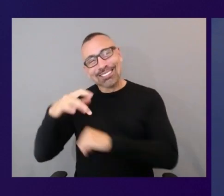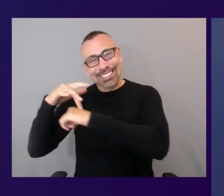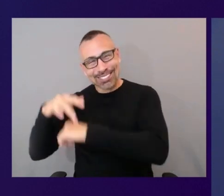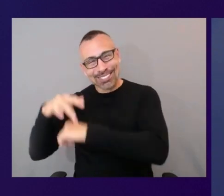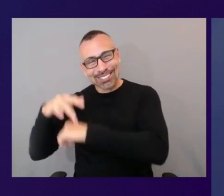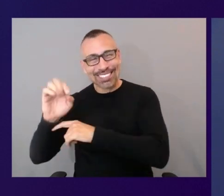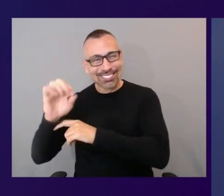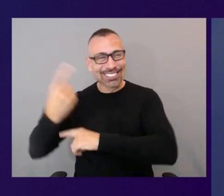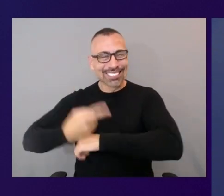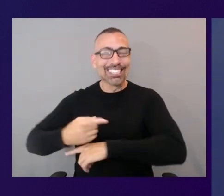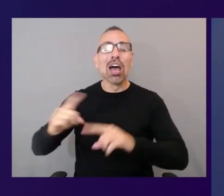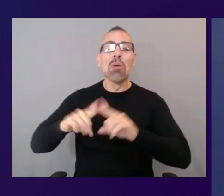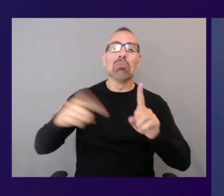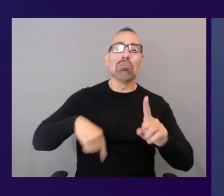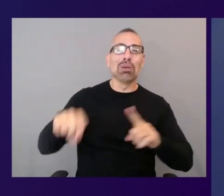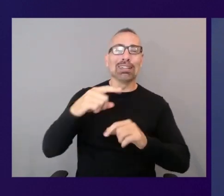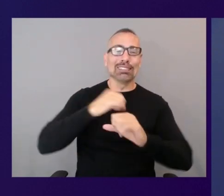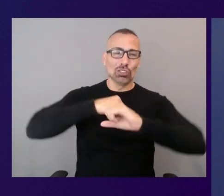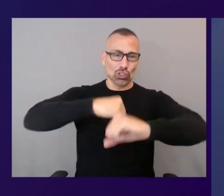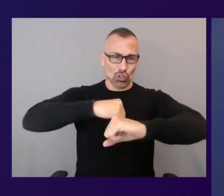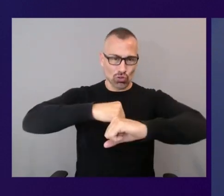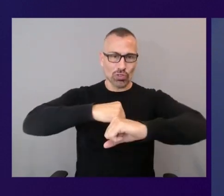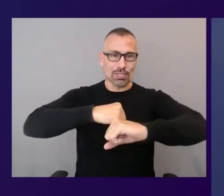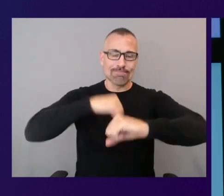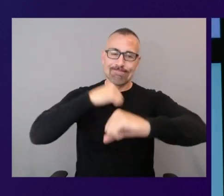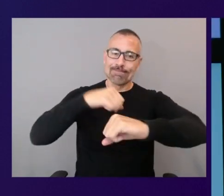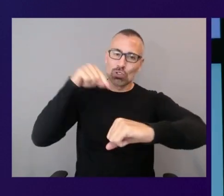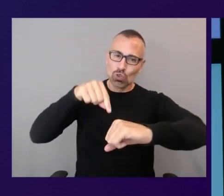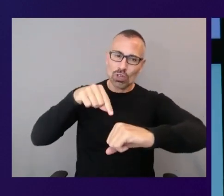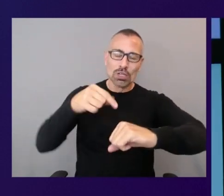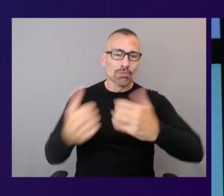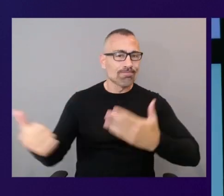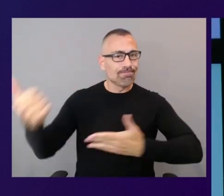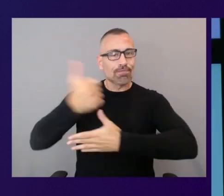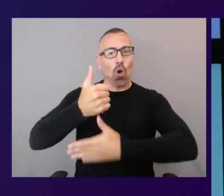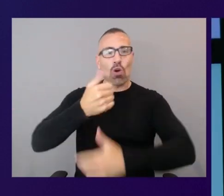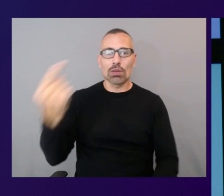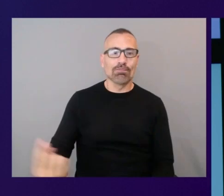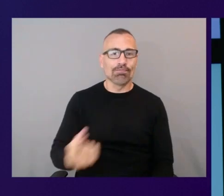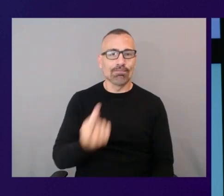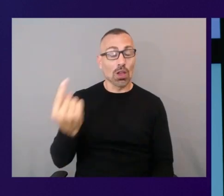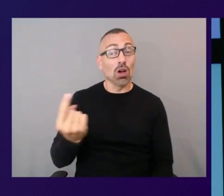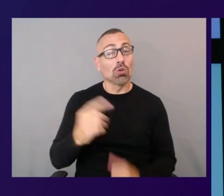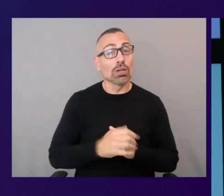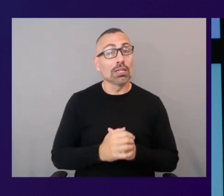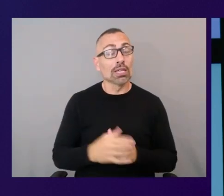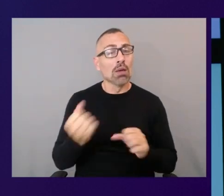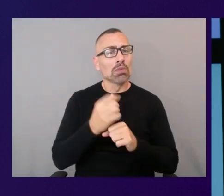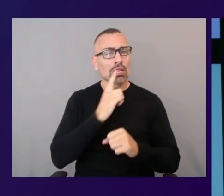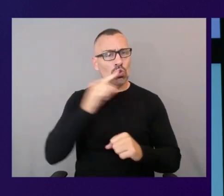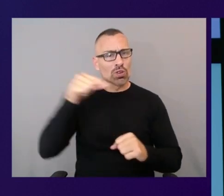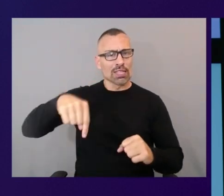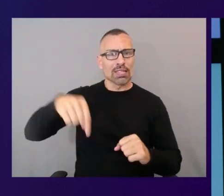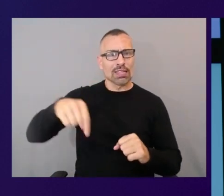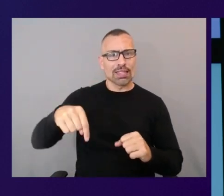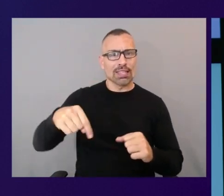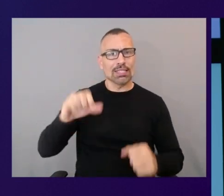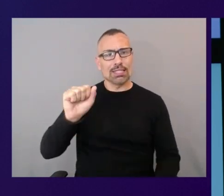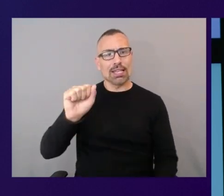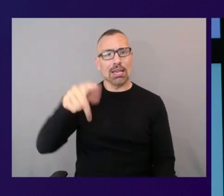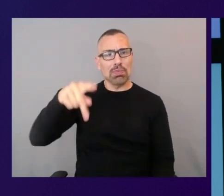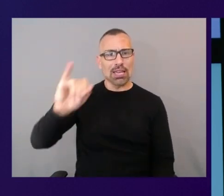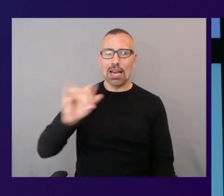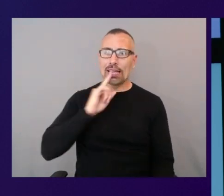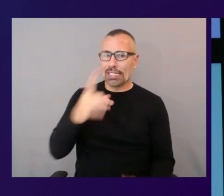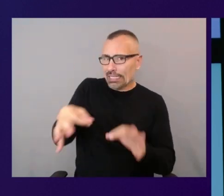as well. But security is always top of mind for us. And making sure that this is the simplest and easiest set of APIs for people to